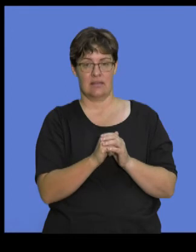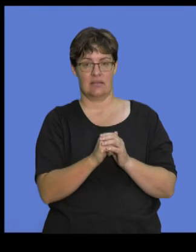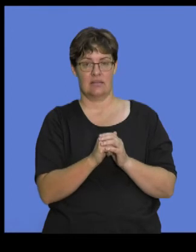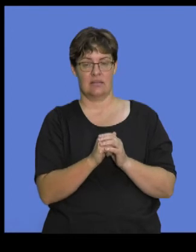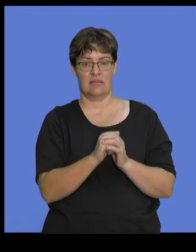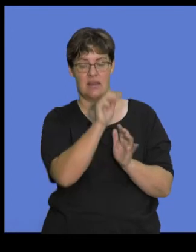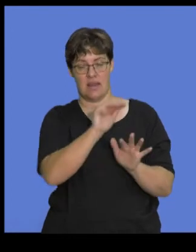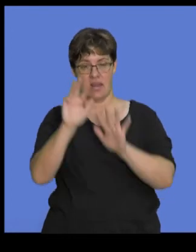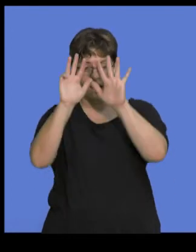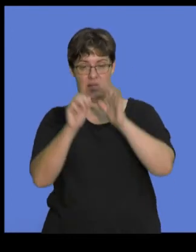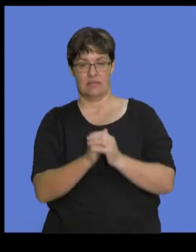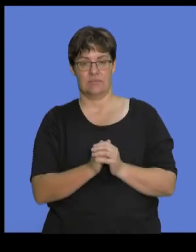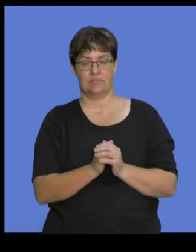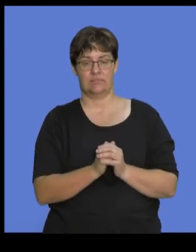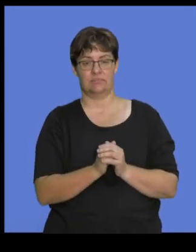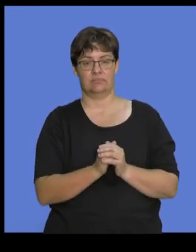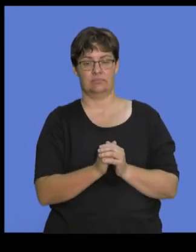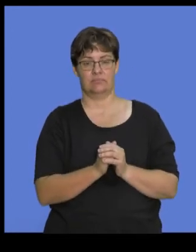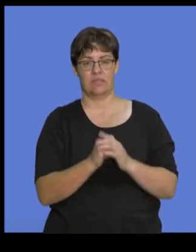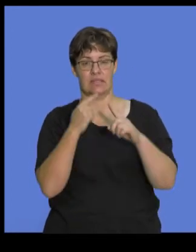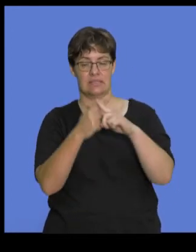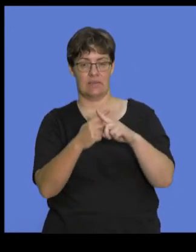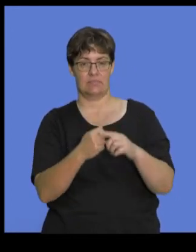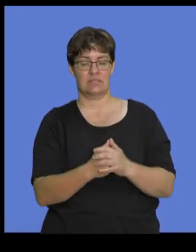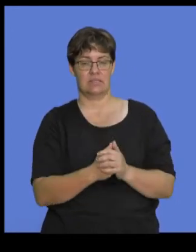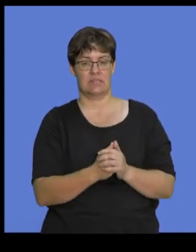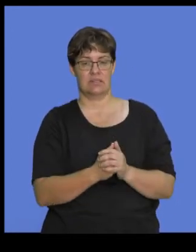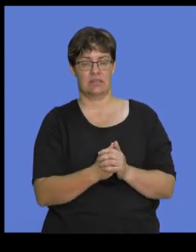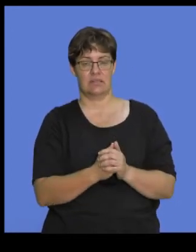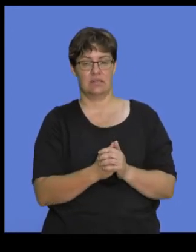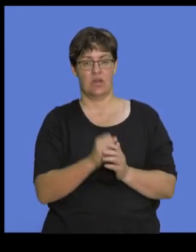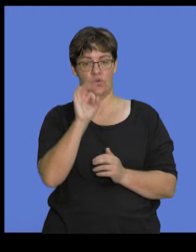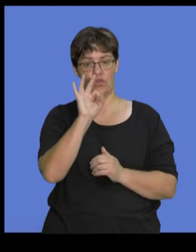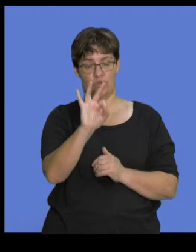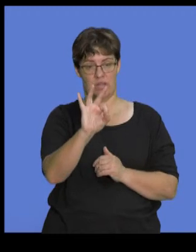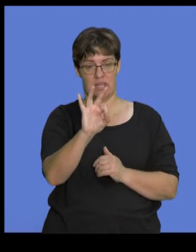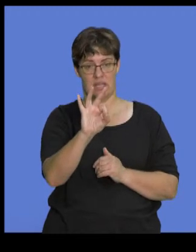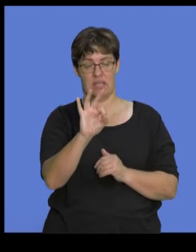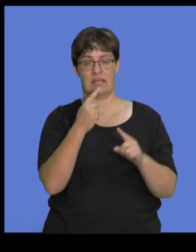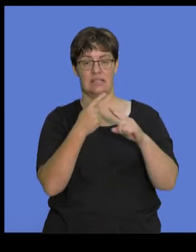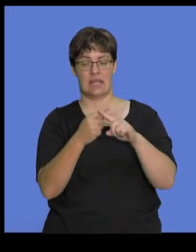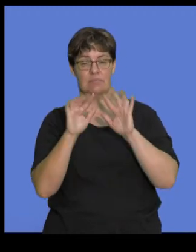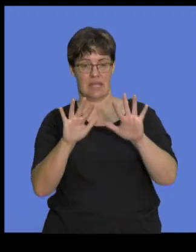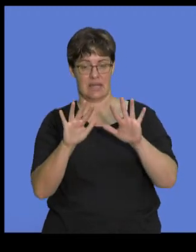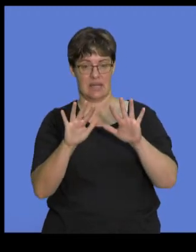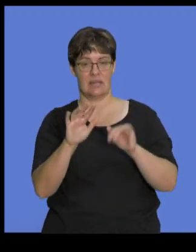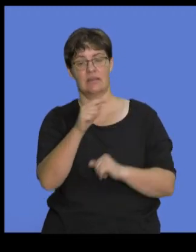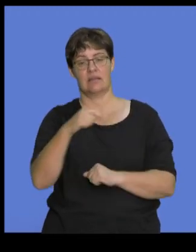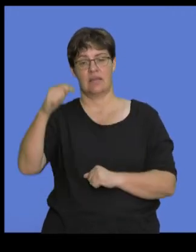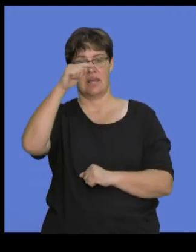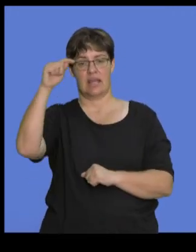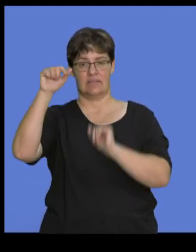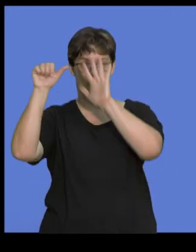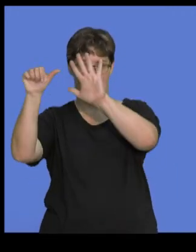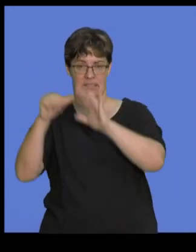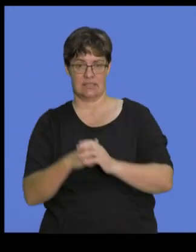exponent 9, okay? Multiplied by 3 times 10 exponent